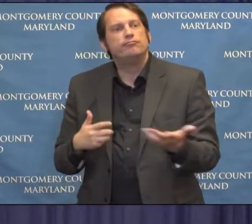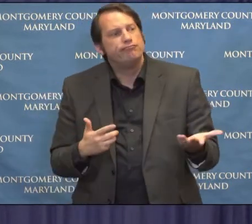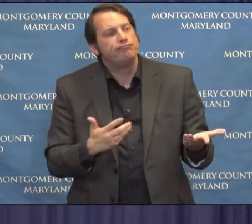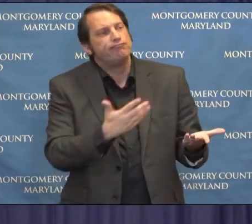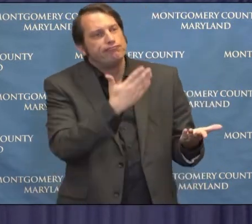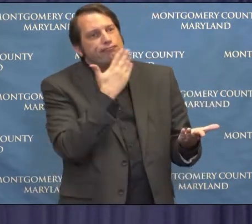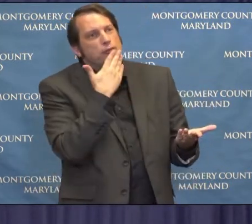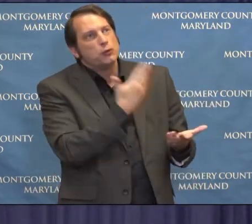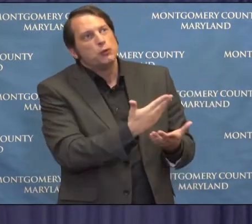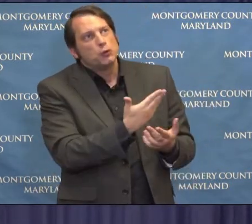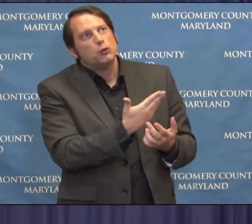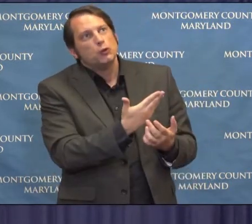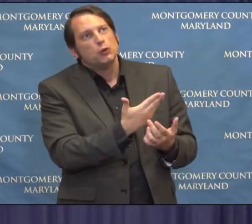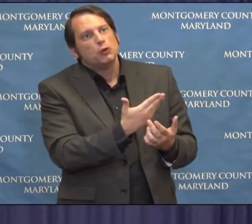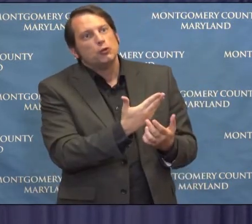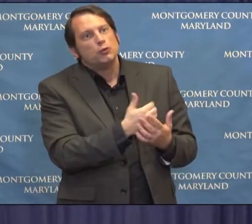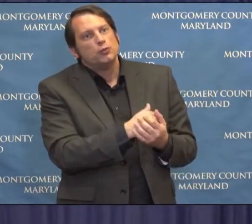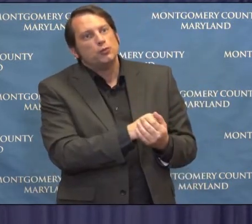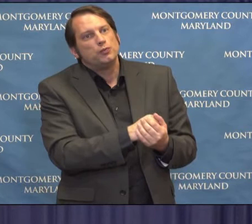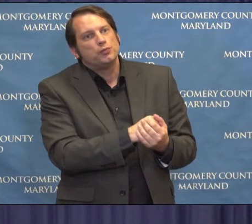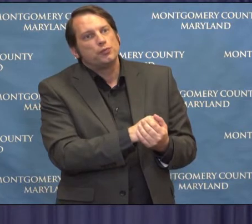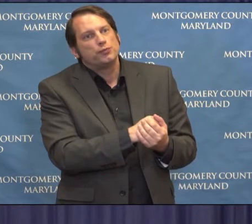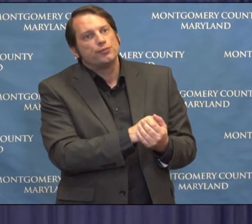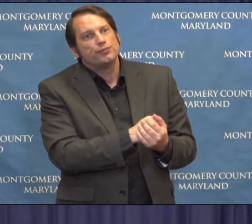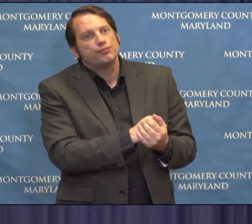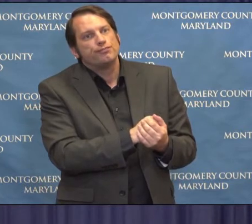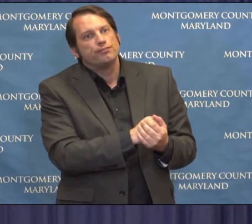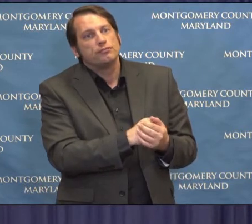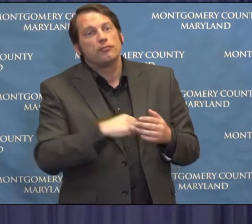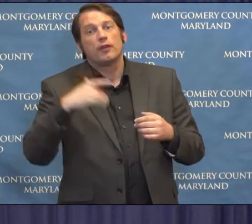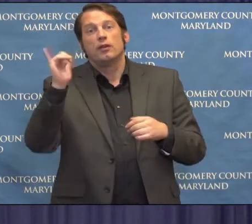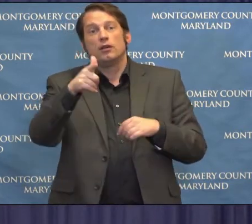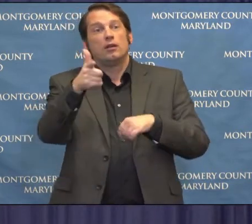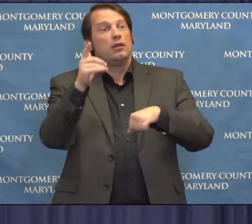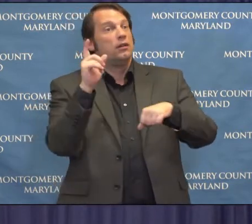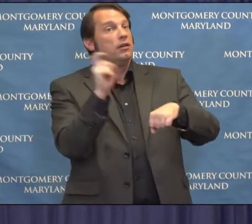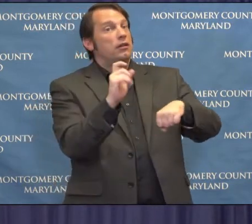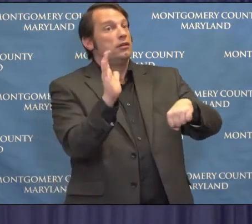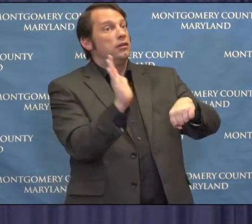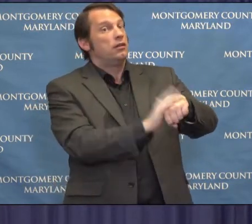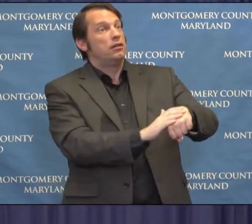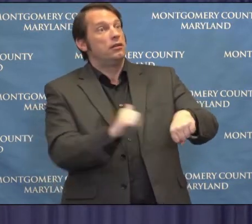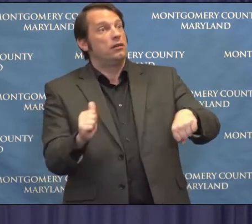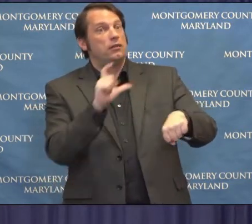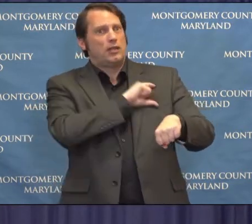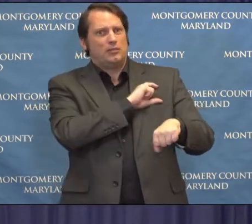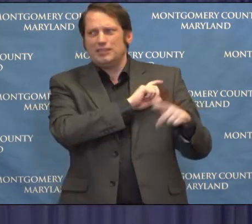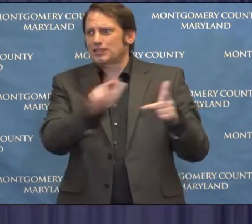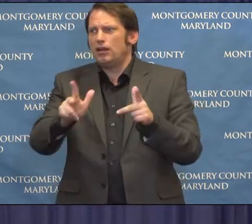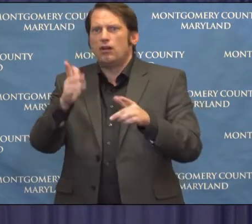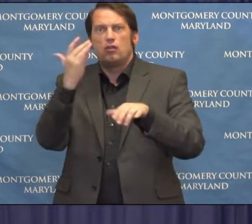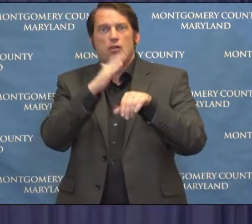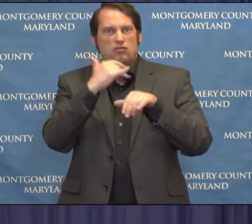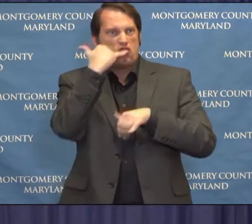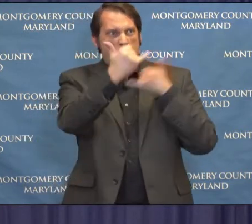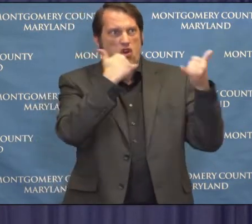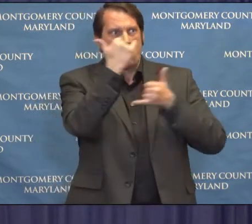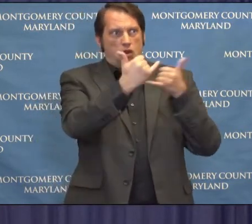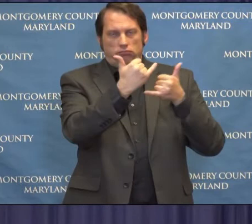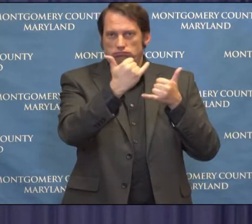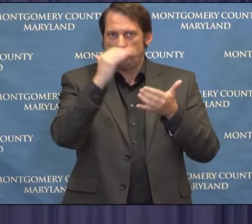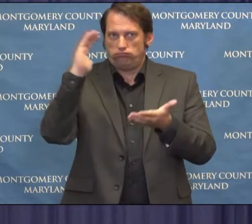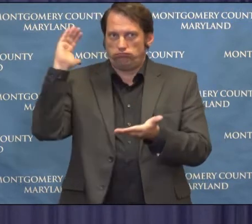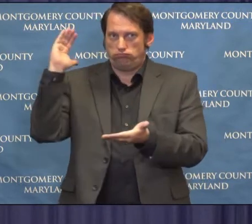for service are down. Police officers are doing some things differently. We are doing what we call